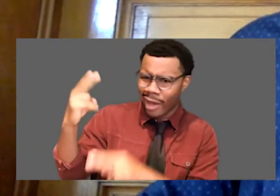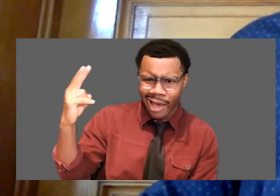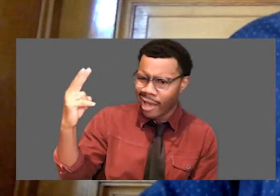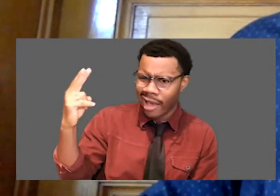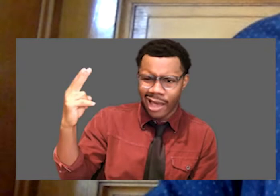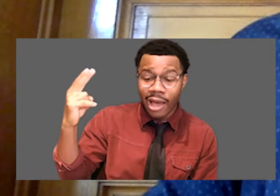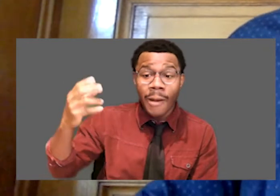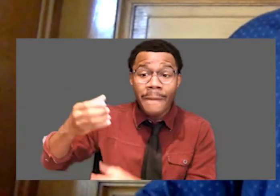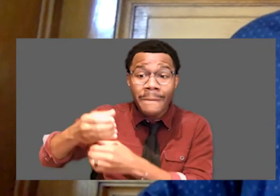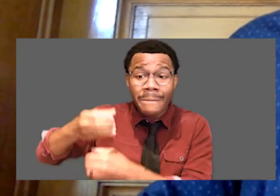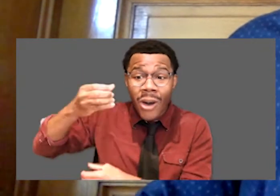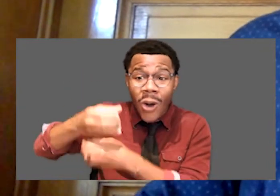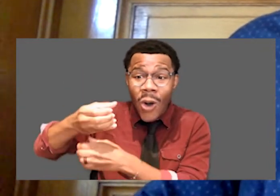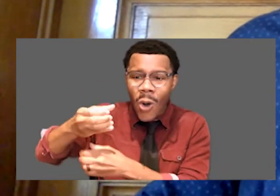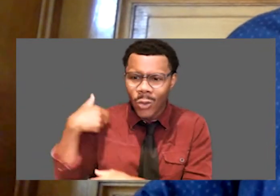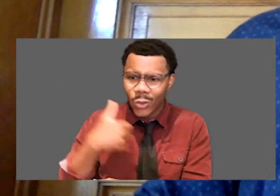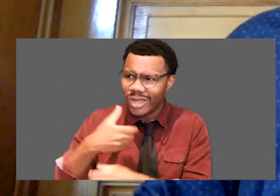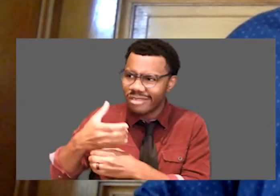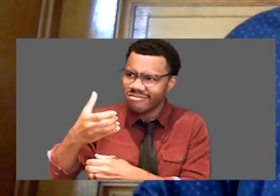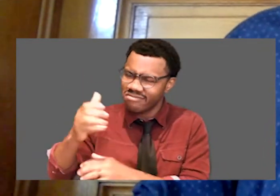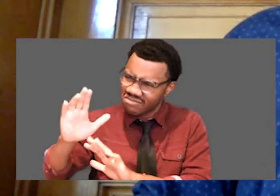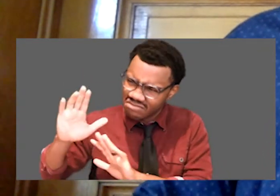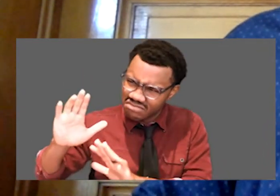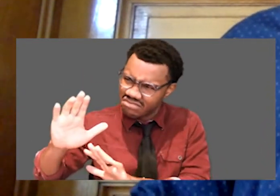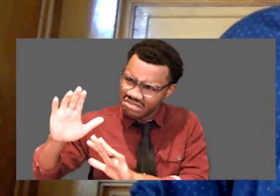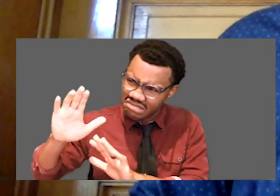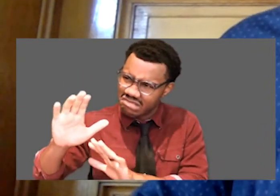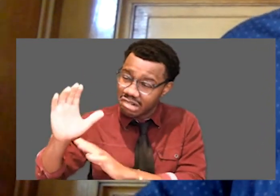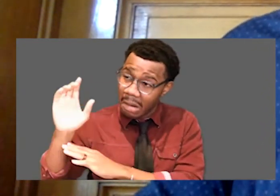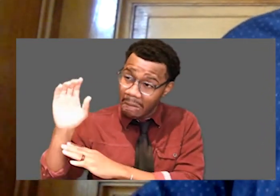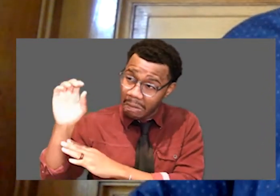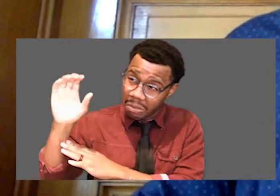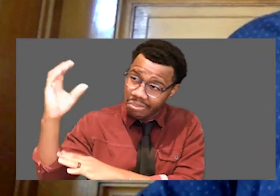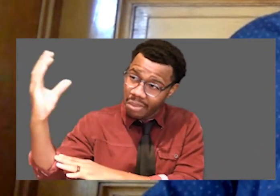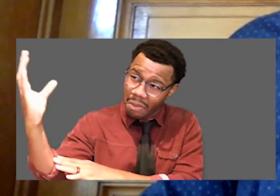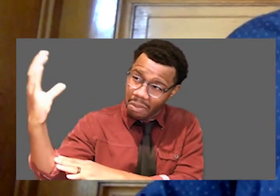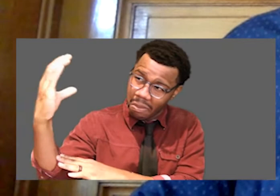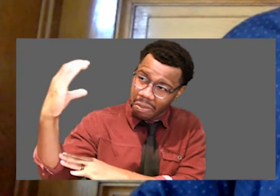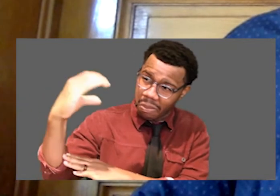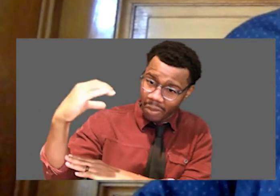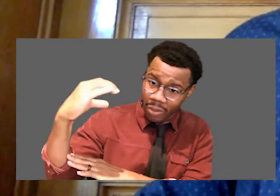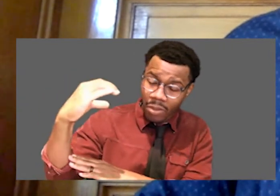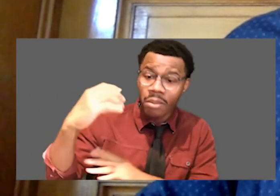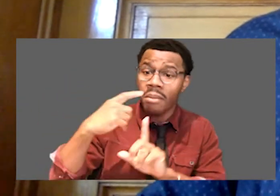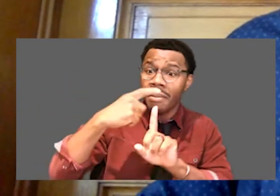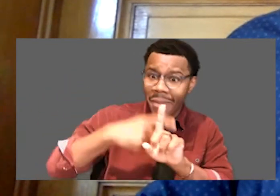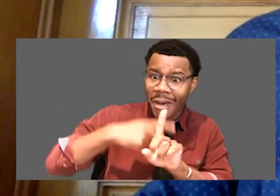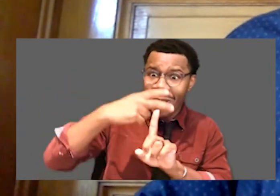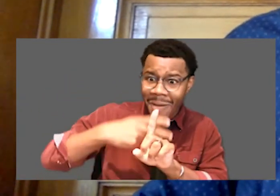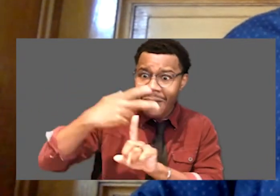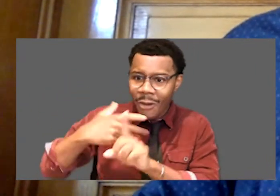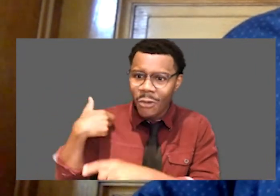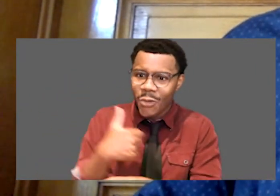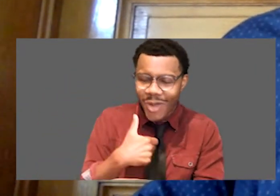we shinnied up one of the poles and rocked it forward till it bent. For months, we got to be like